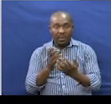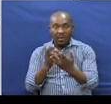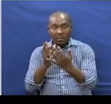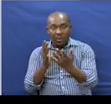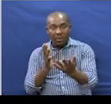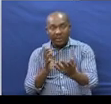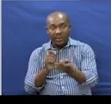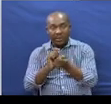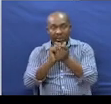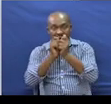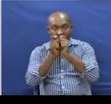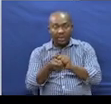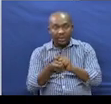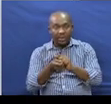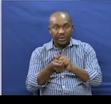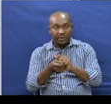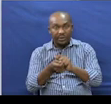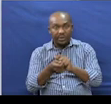population change